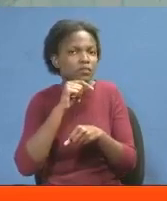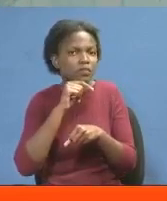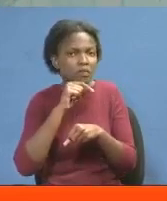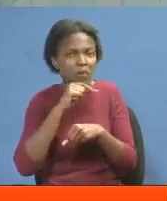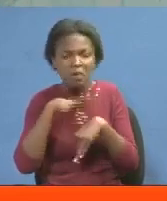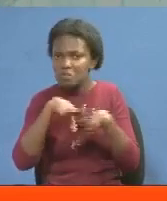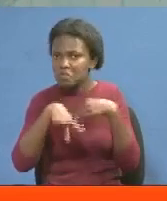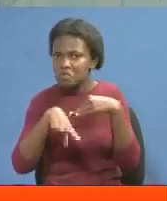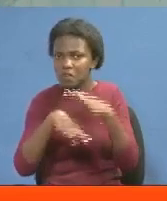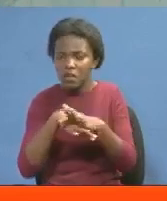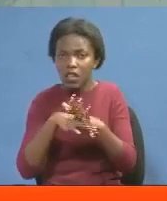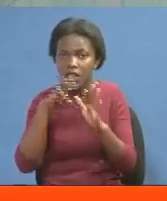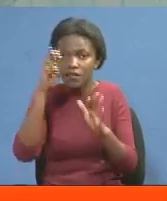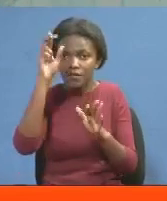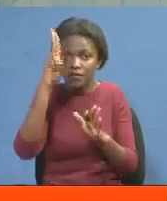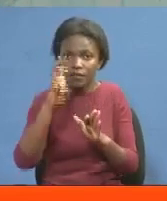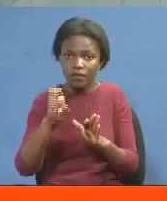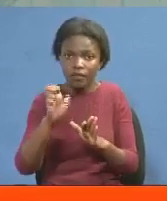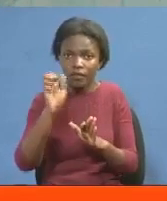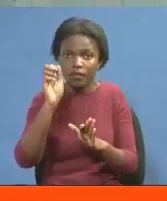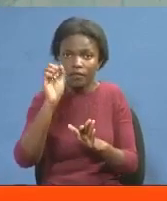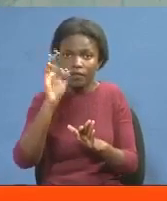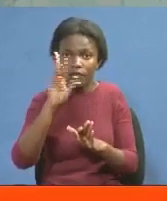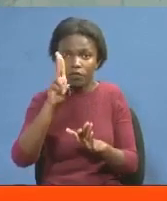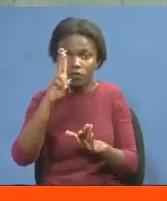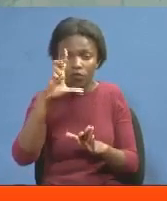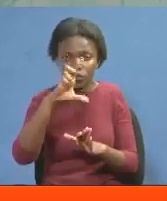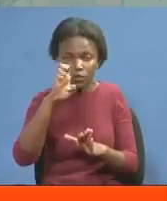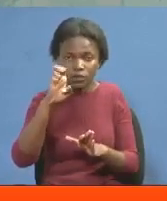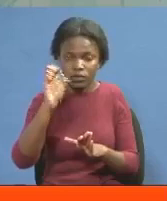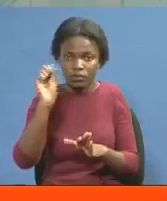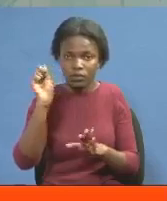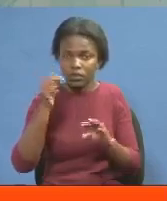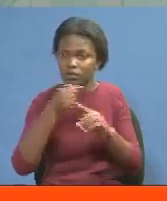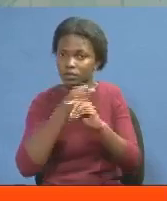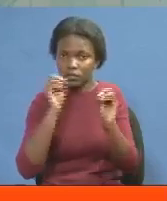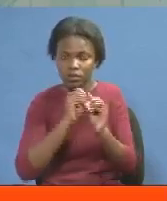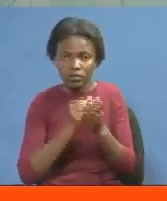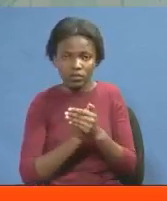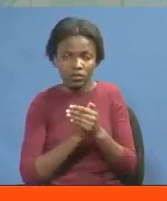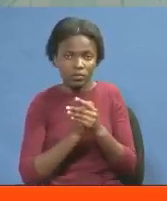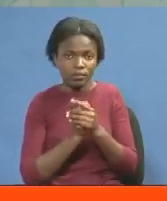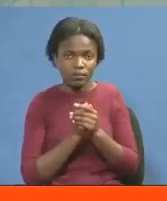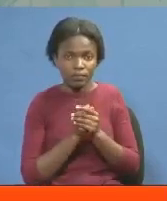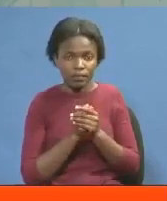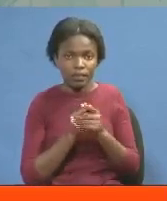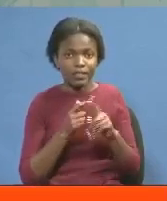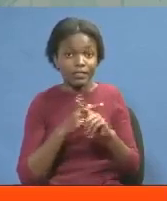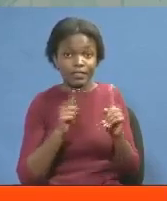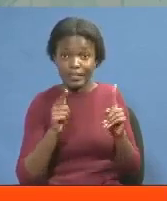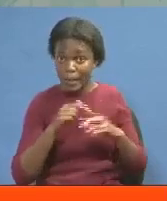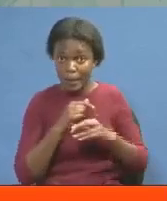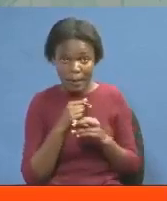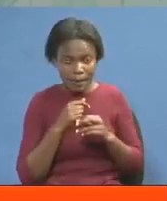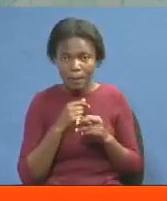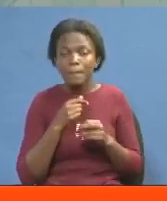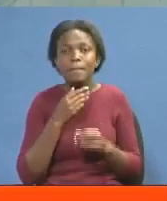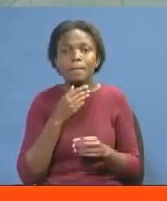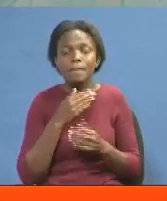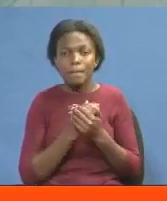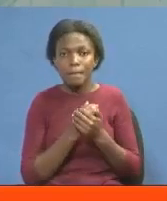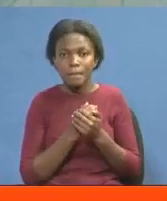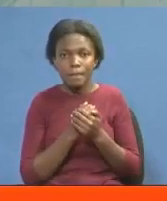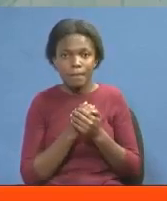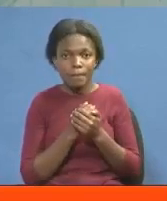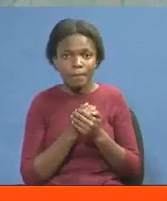fact, more than 98% of them are amused, mm-hmm, that they are about to go home, mm-hmm, because of things that